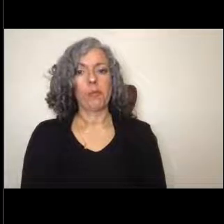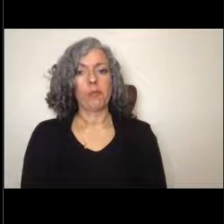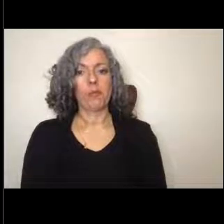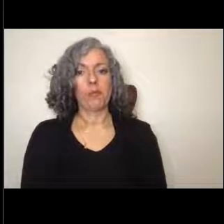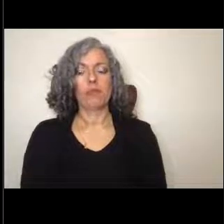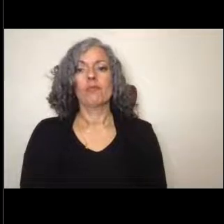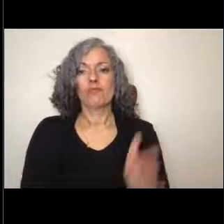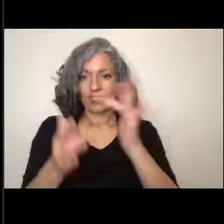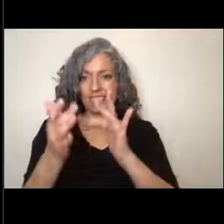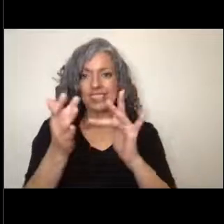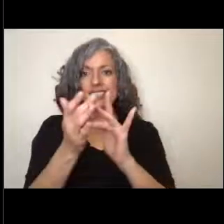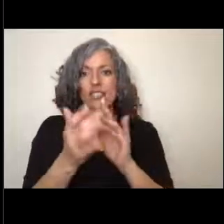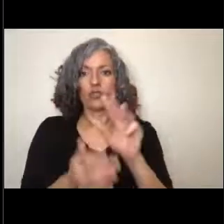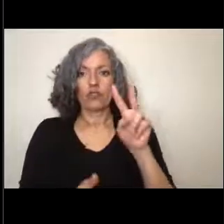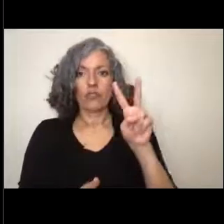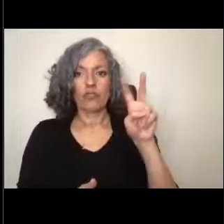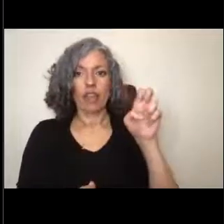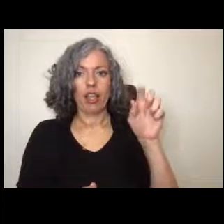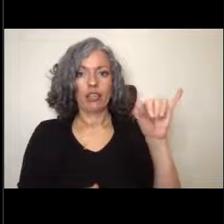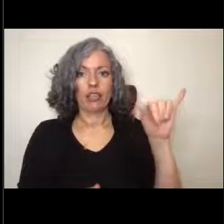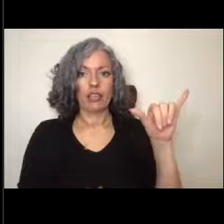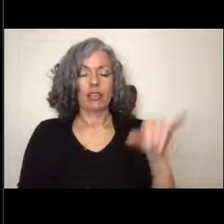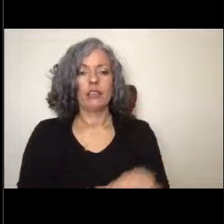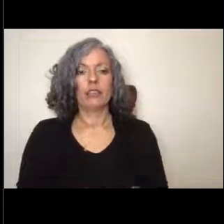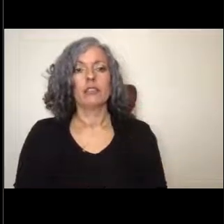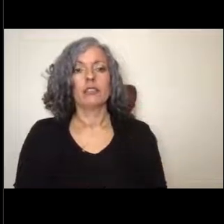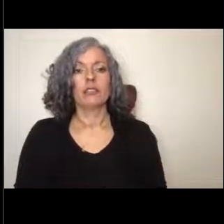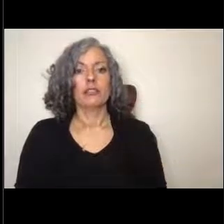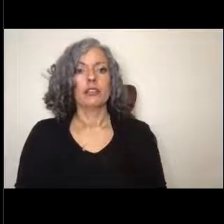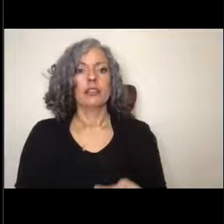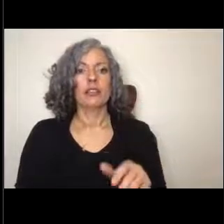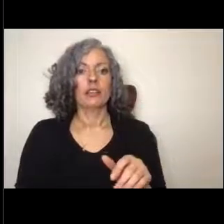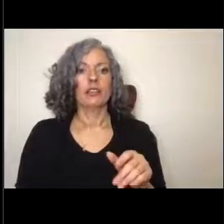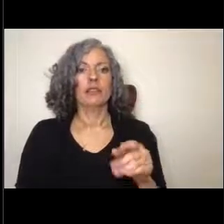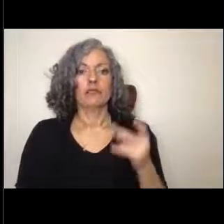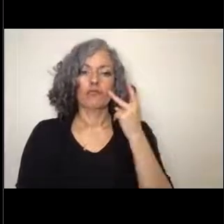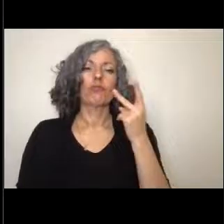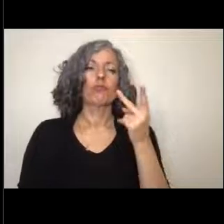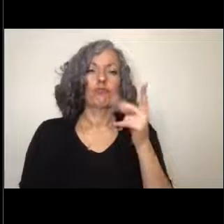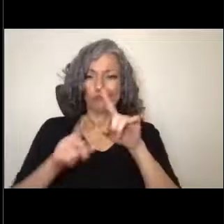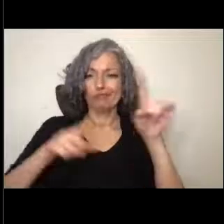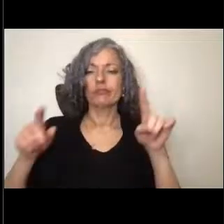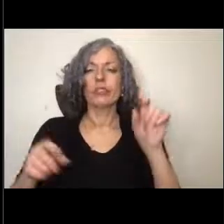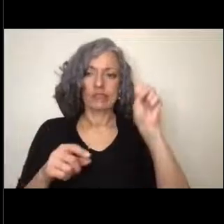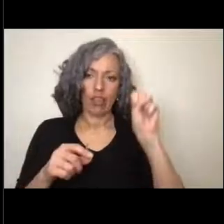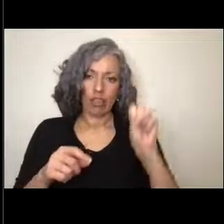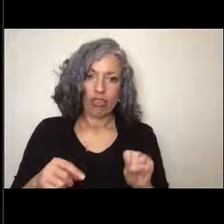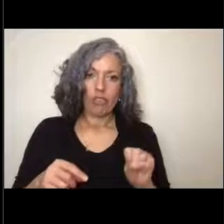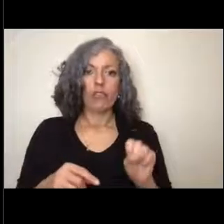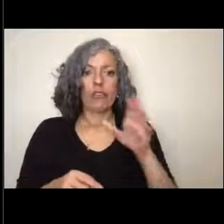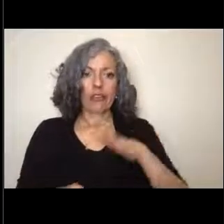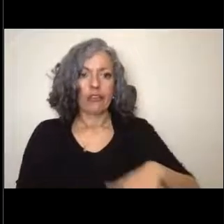Central Valley. This is the Antelope Valley High Desert area, the southern